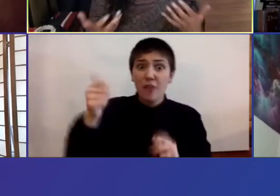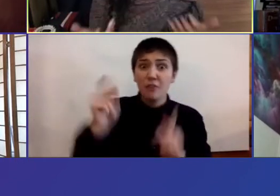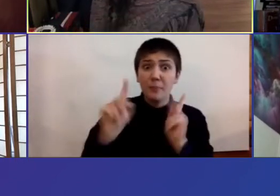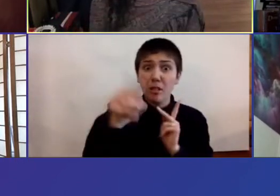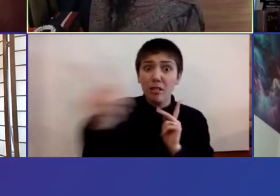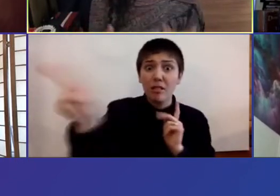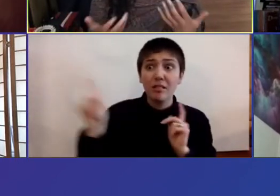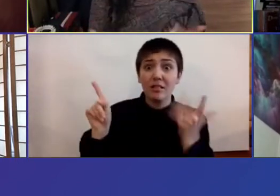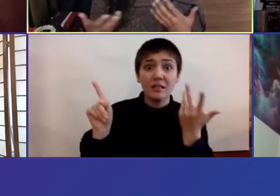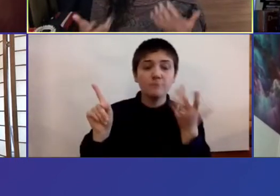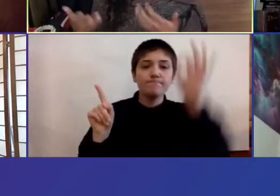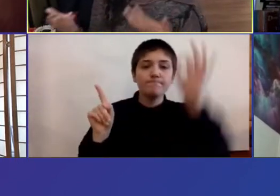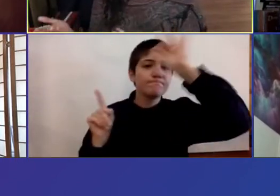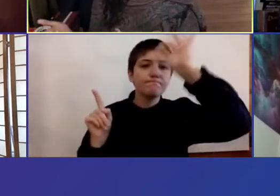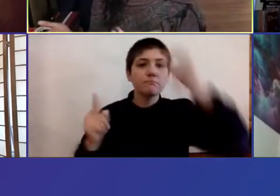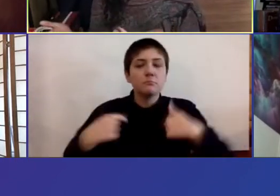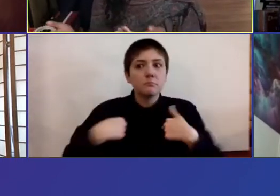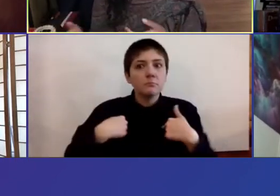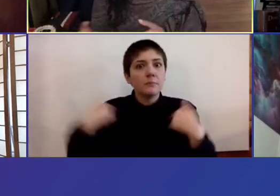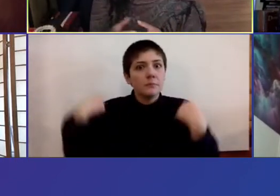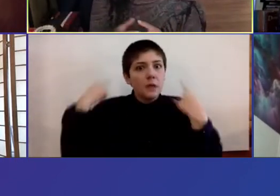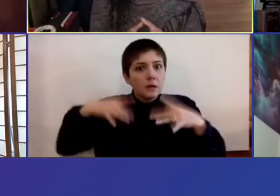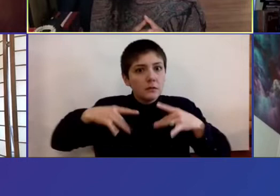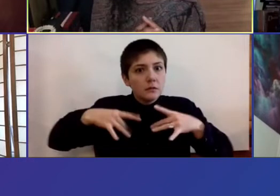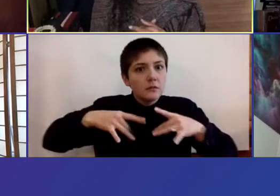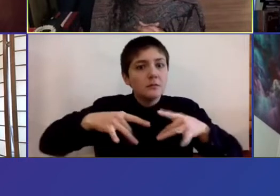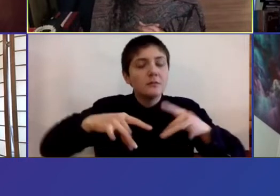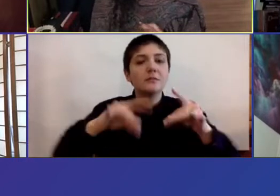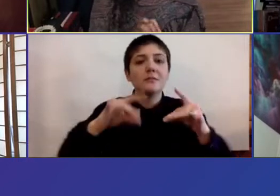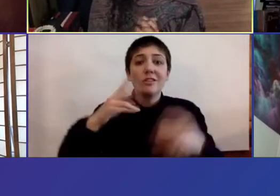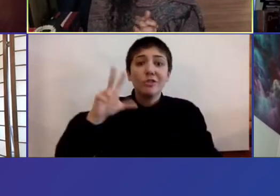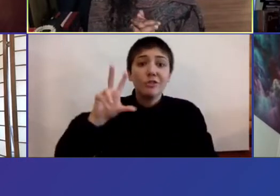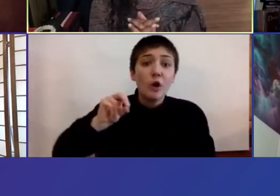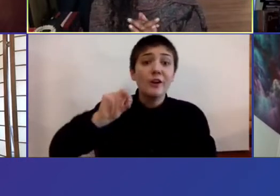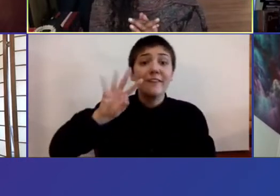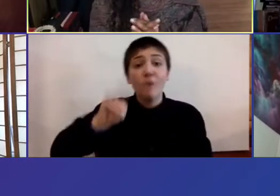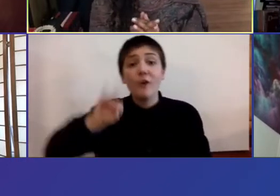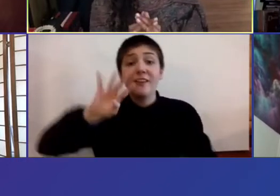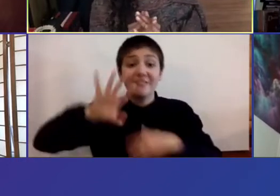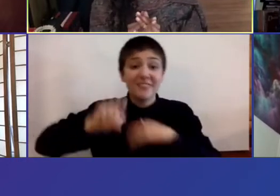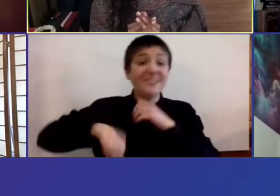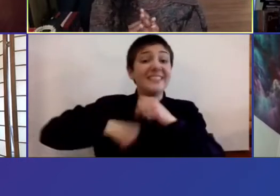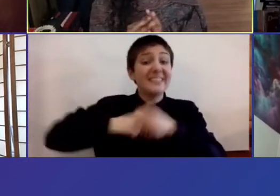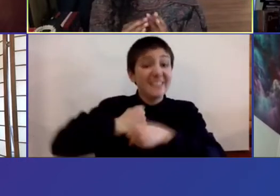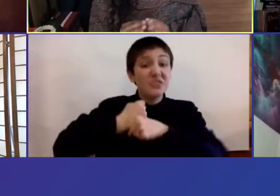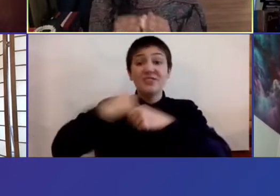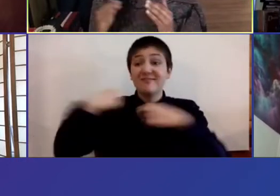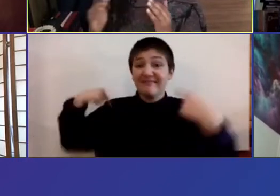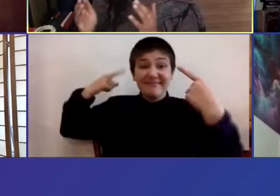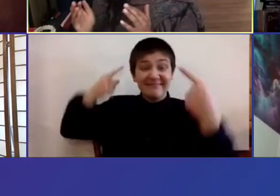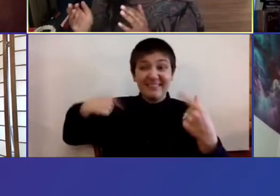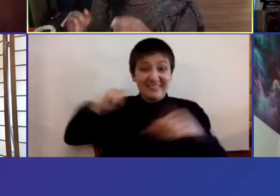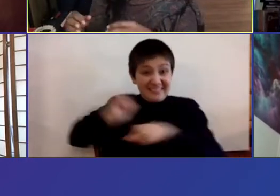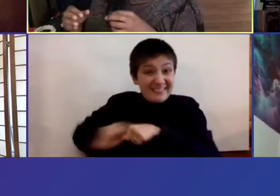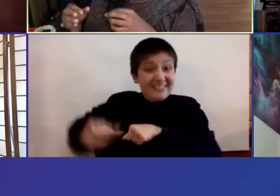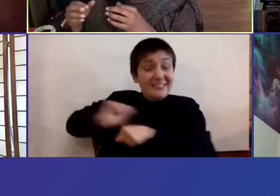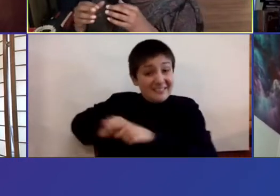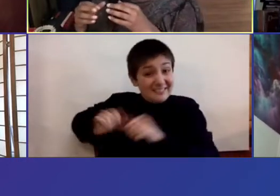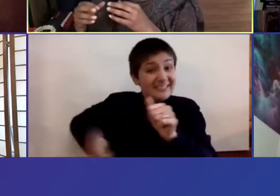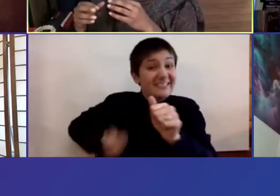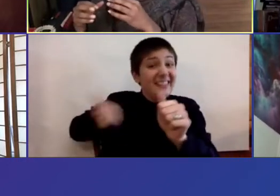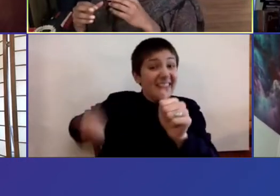been gaining over the last 30, 40, 50 years? And so it just becomes something you have to do,